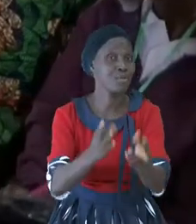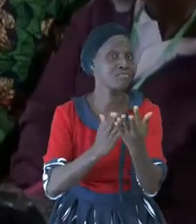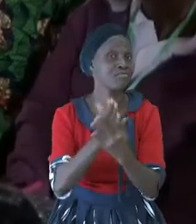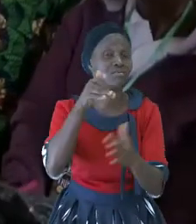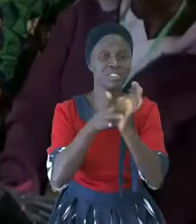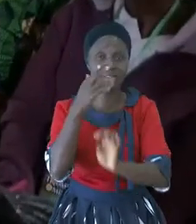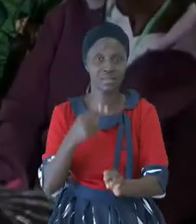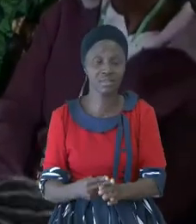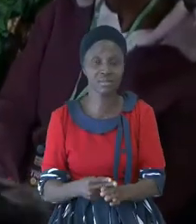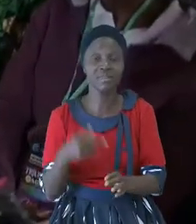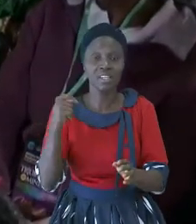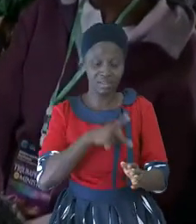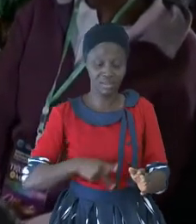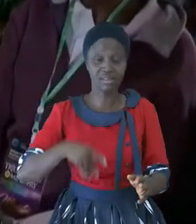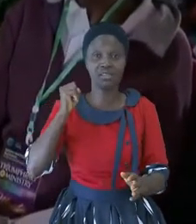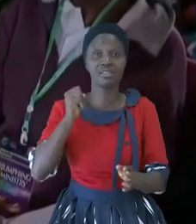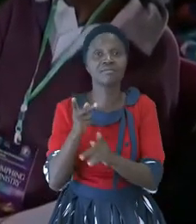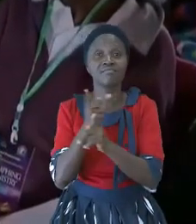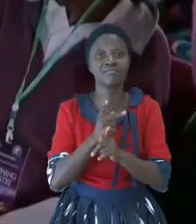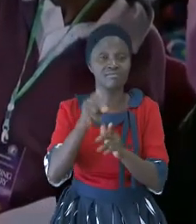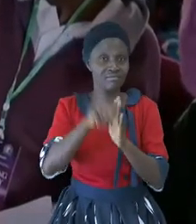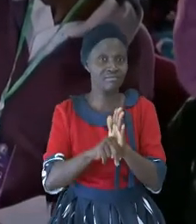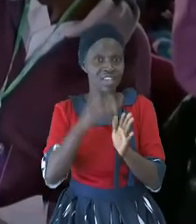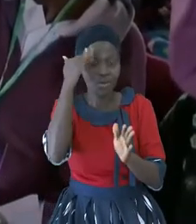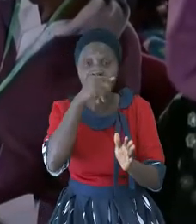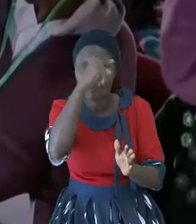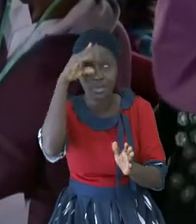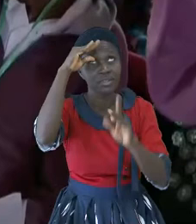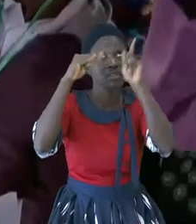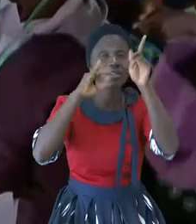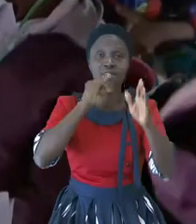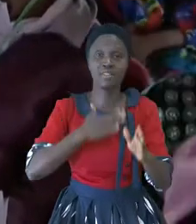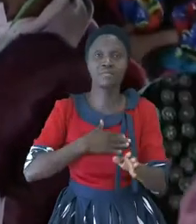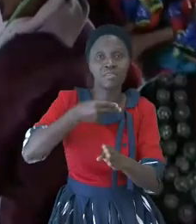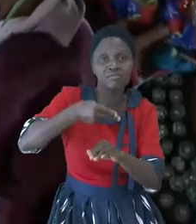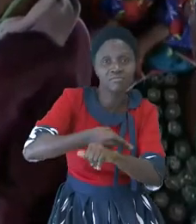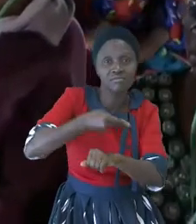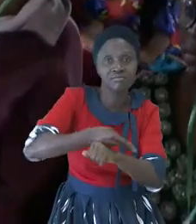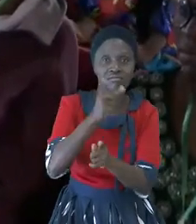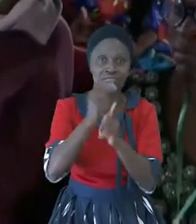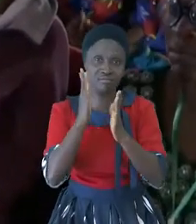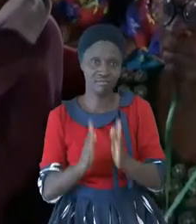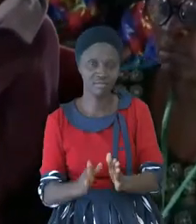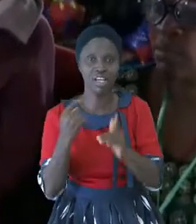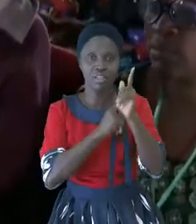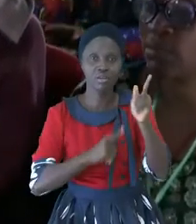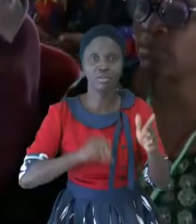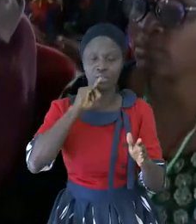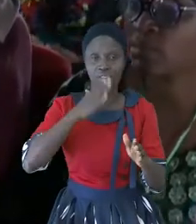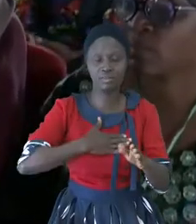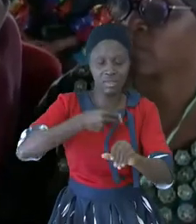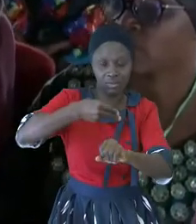lack, because he is my shepherd. The Lord is my shepherd